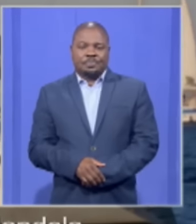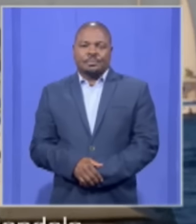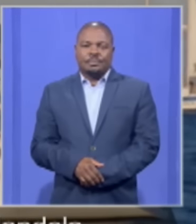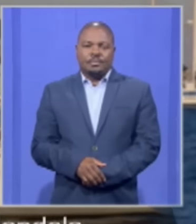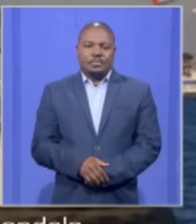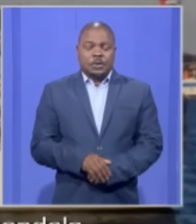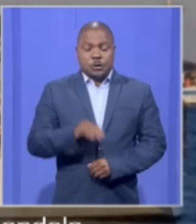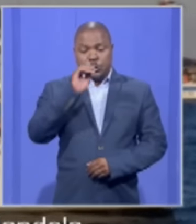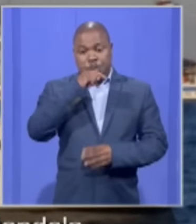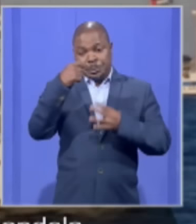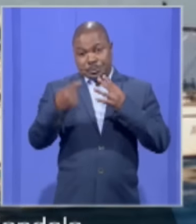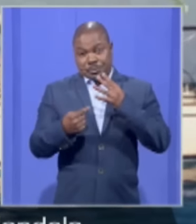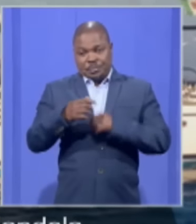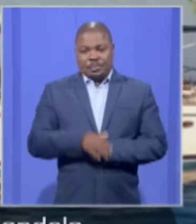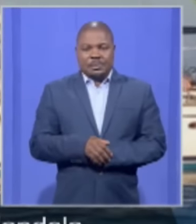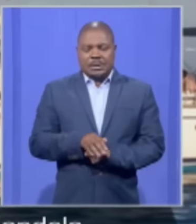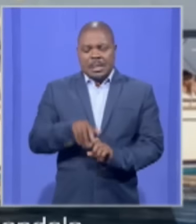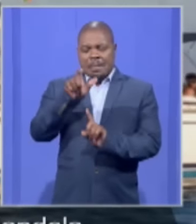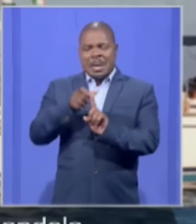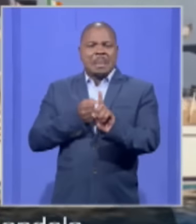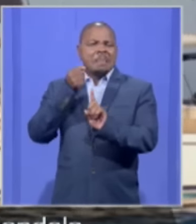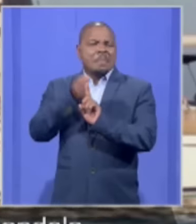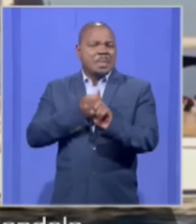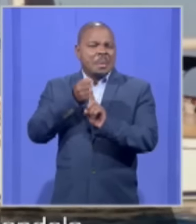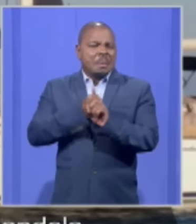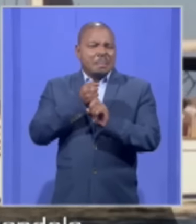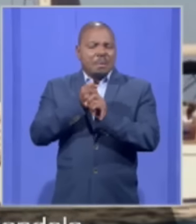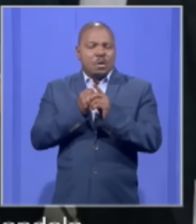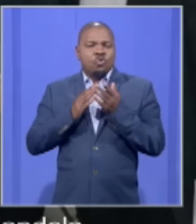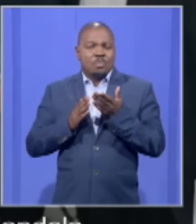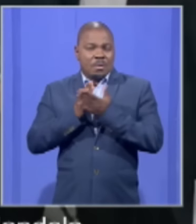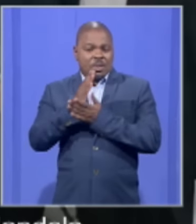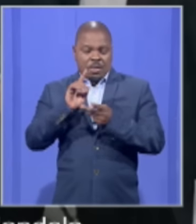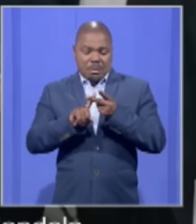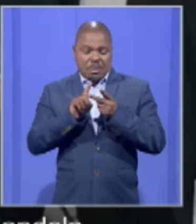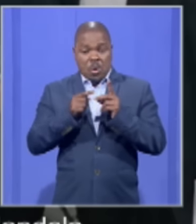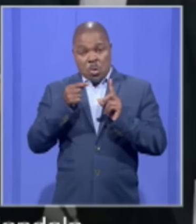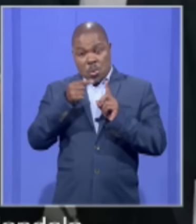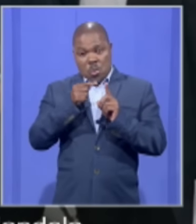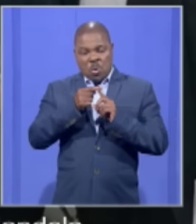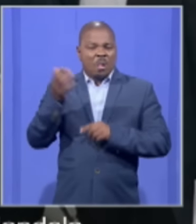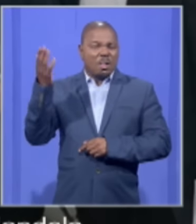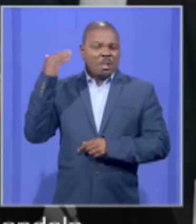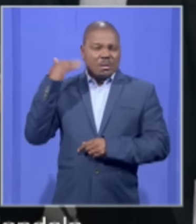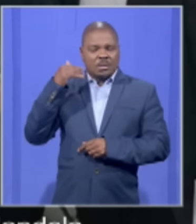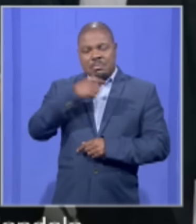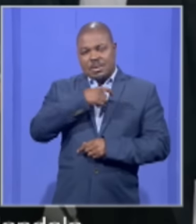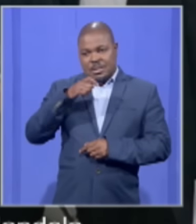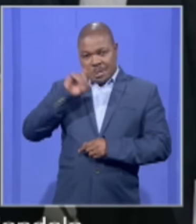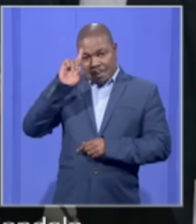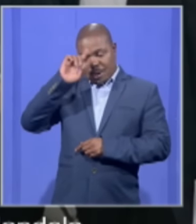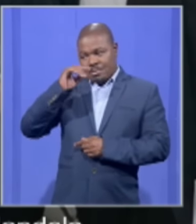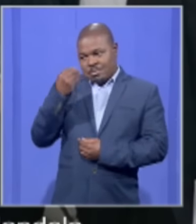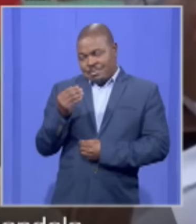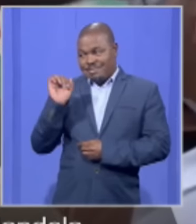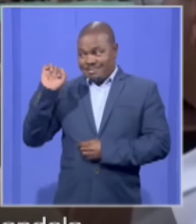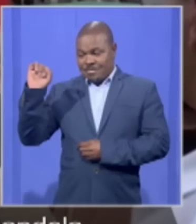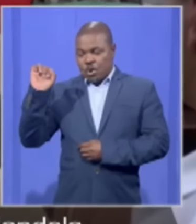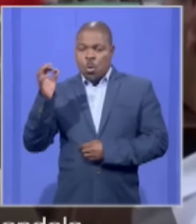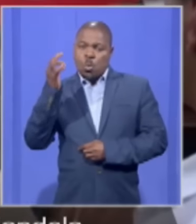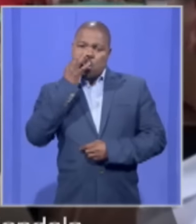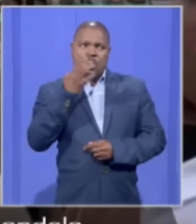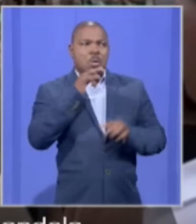Mo kgasong eno re utlwa fa mokgaratlhela merero ya bosiamisi yo gape e leng morwadi mo presidente wa maloba Nelson Mandela a re